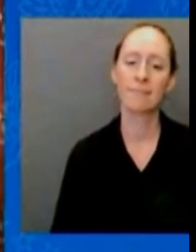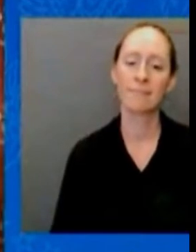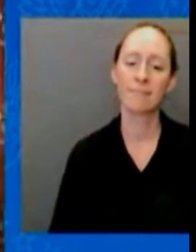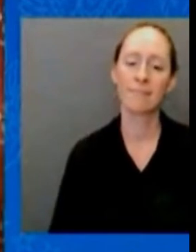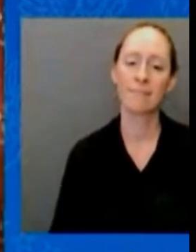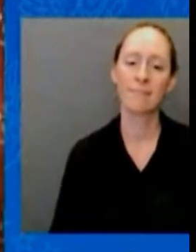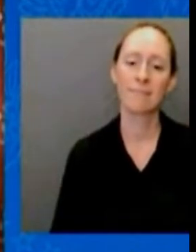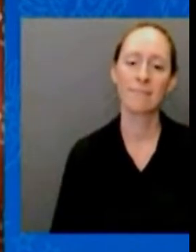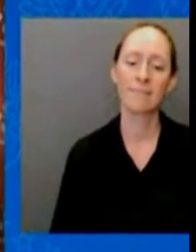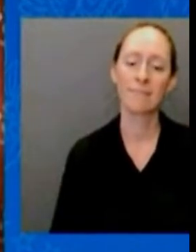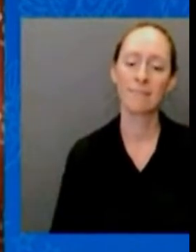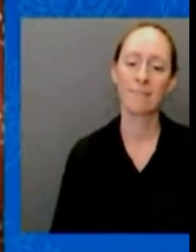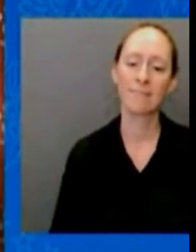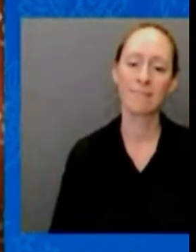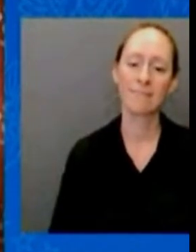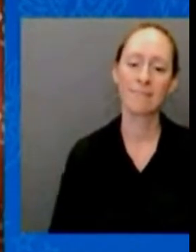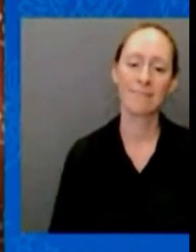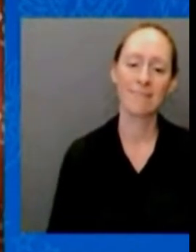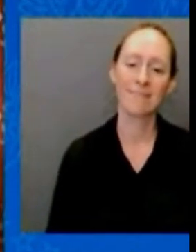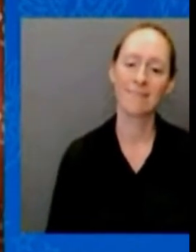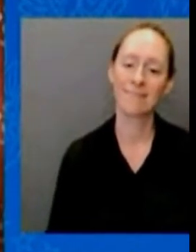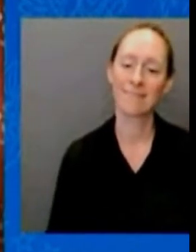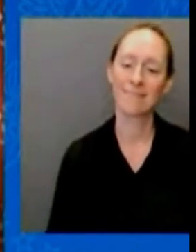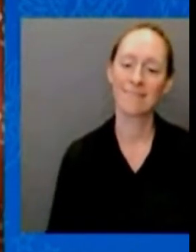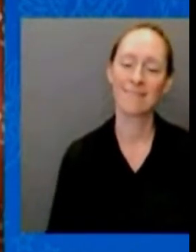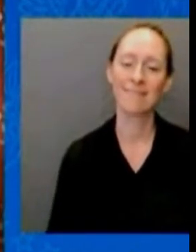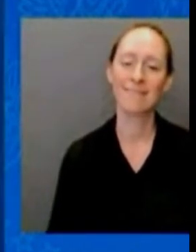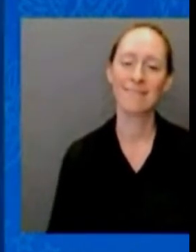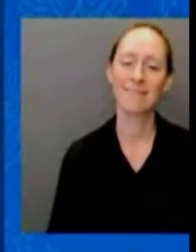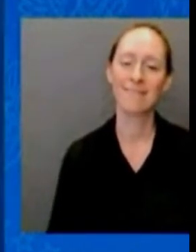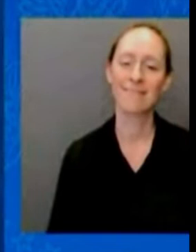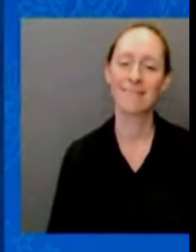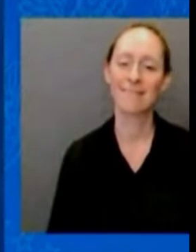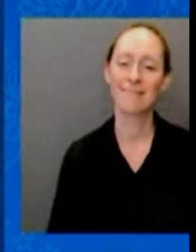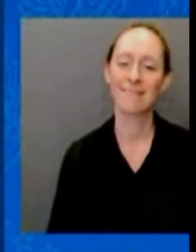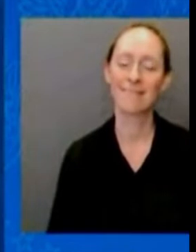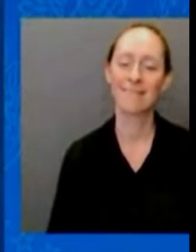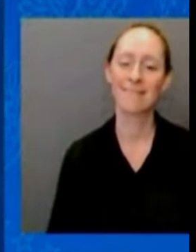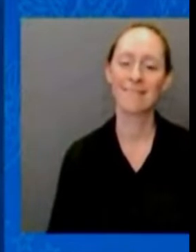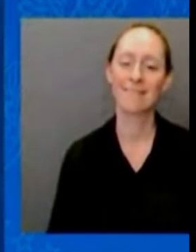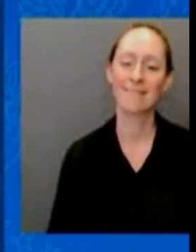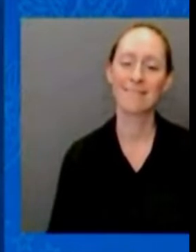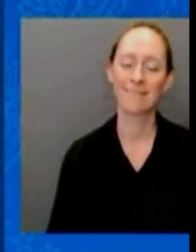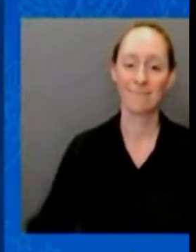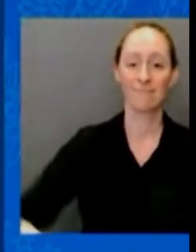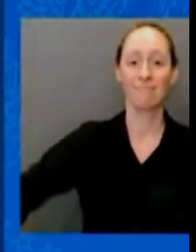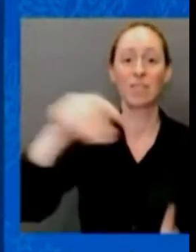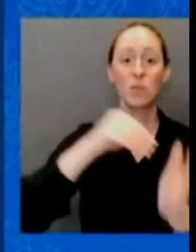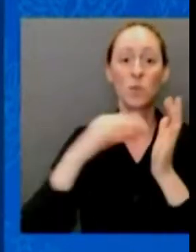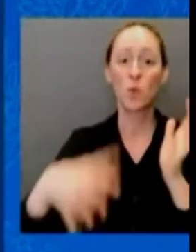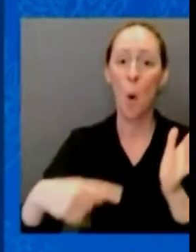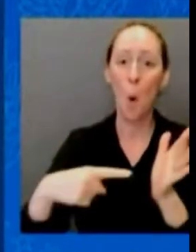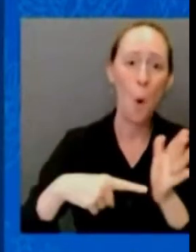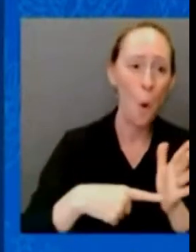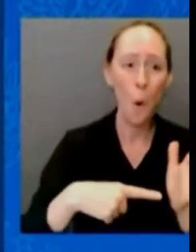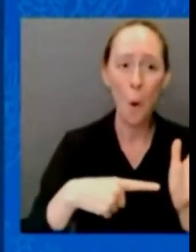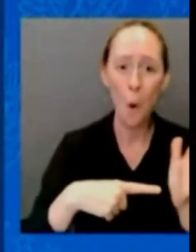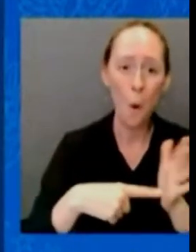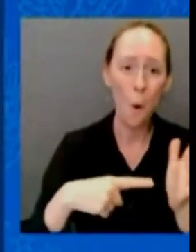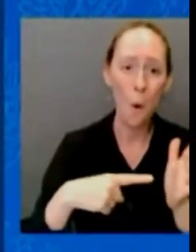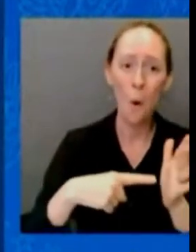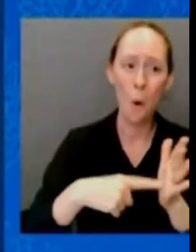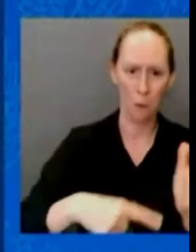I took action to ease the burden of student debt for millions of working and middle-class families, average